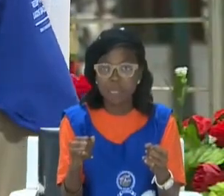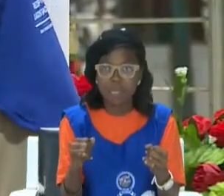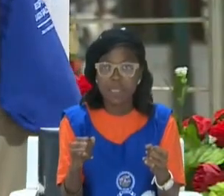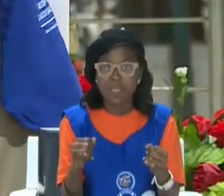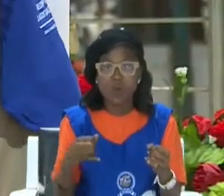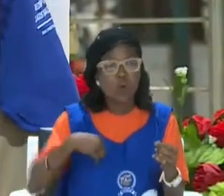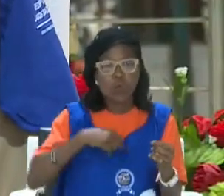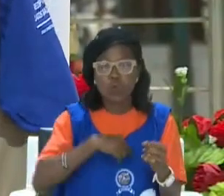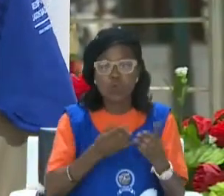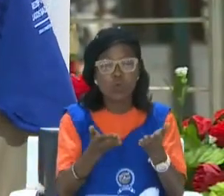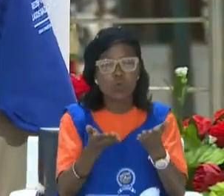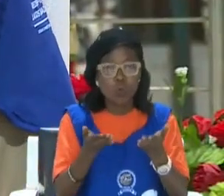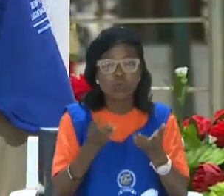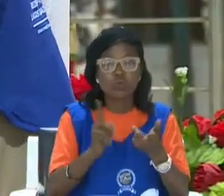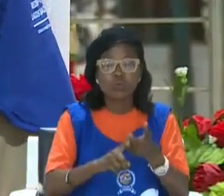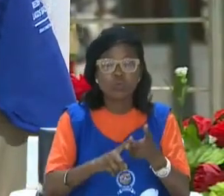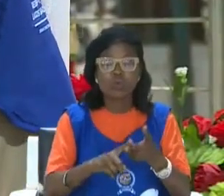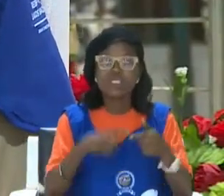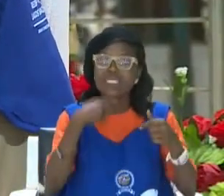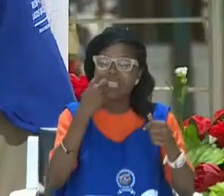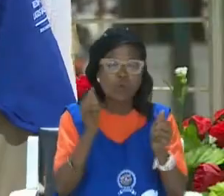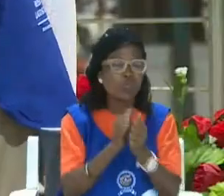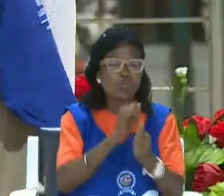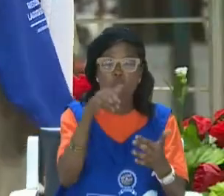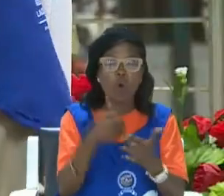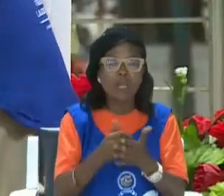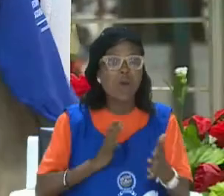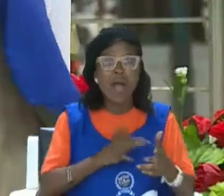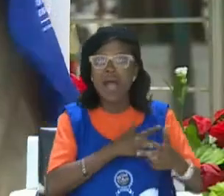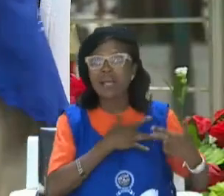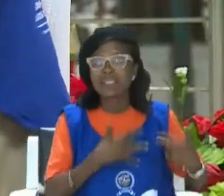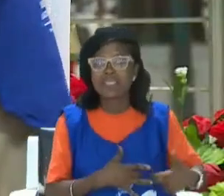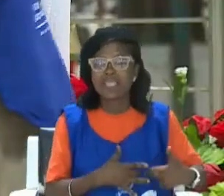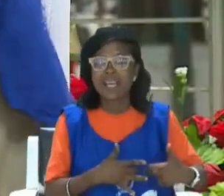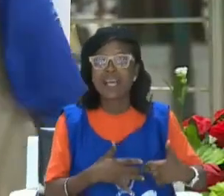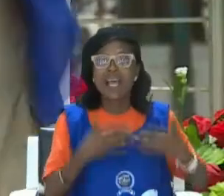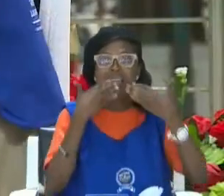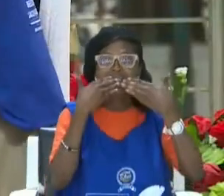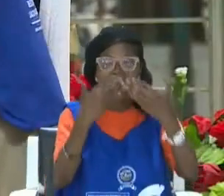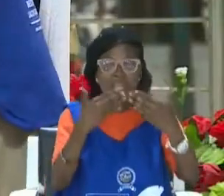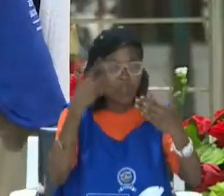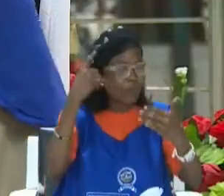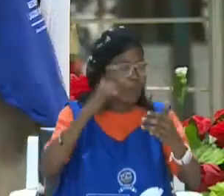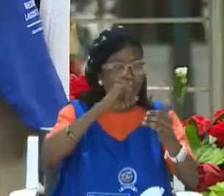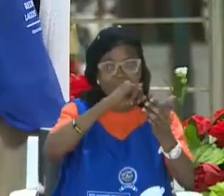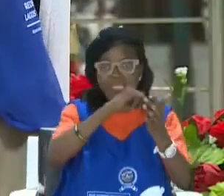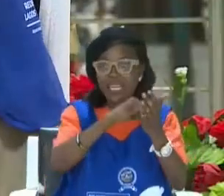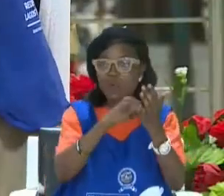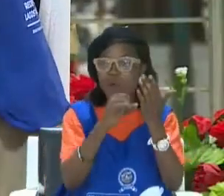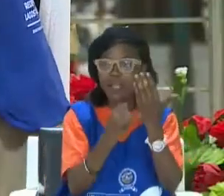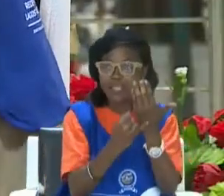We want to say with all our hearts, thank you for January,